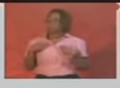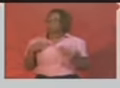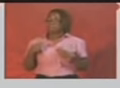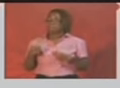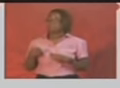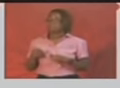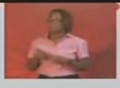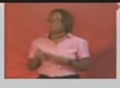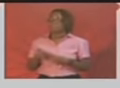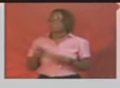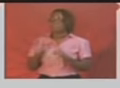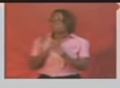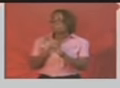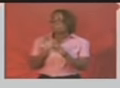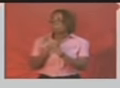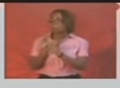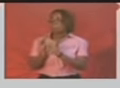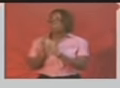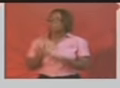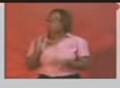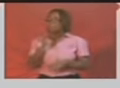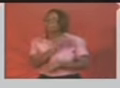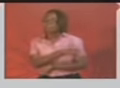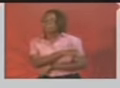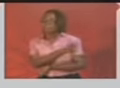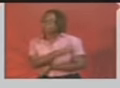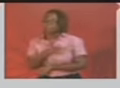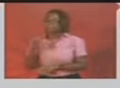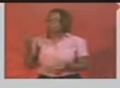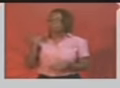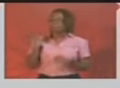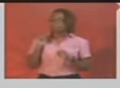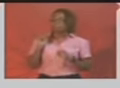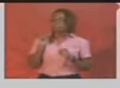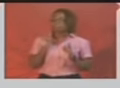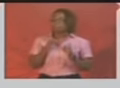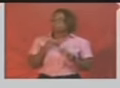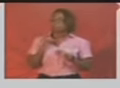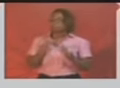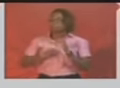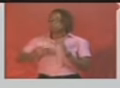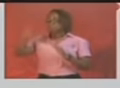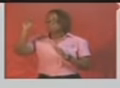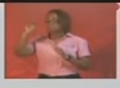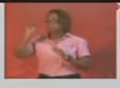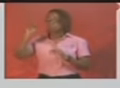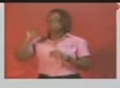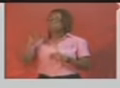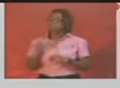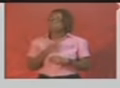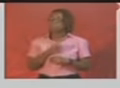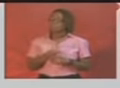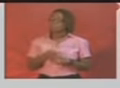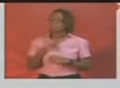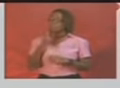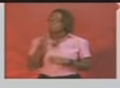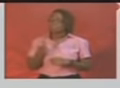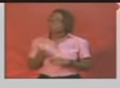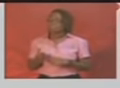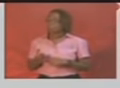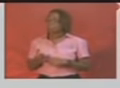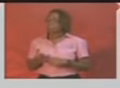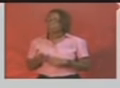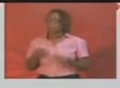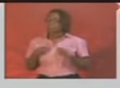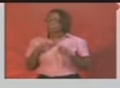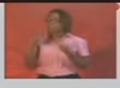in particular, who actually has a long COVID clinic set up, and they can probably give us some idea of the numbers that they have been seeing in that particular clinic. So